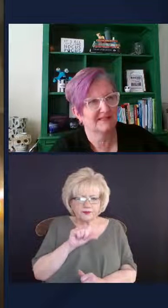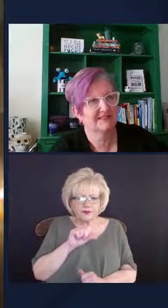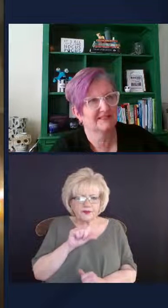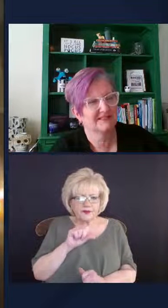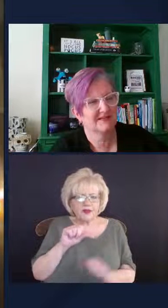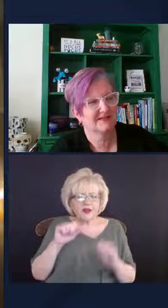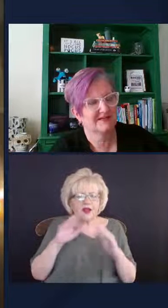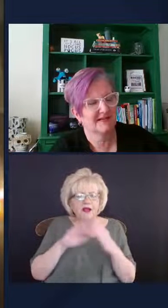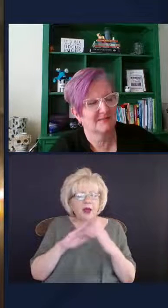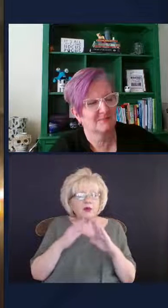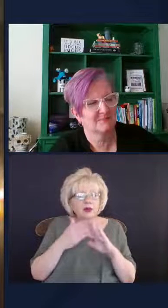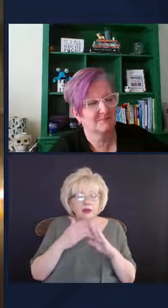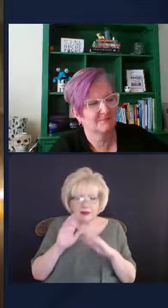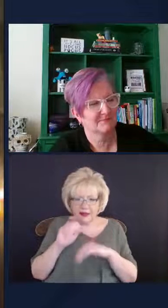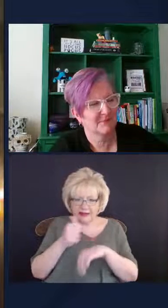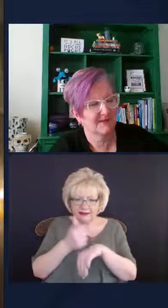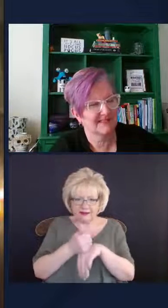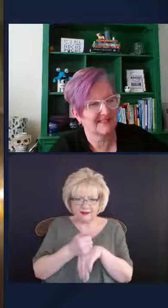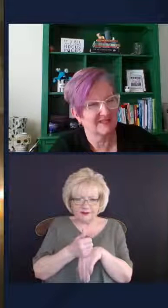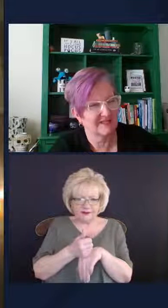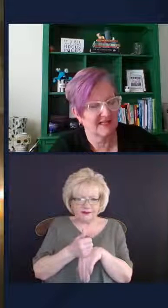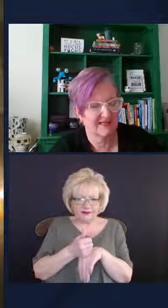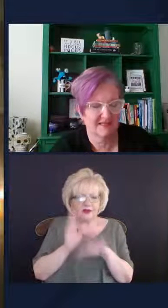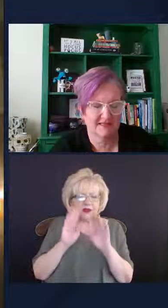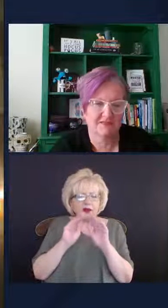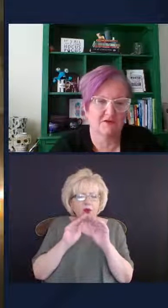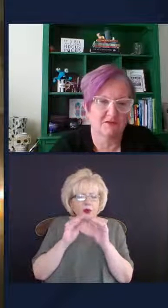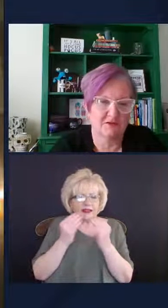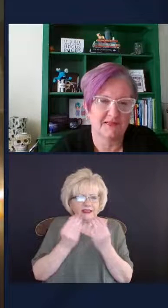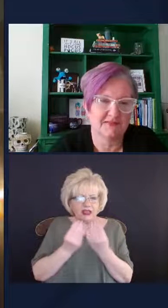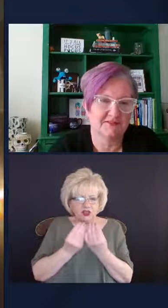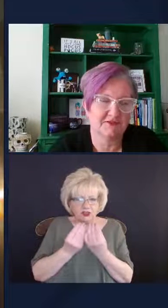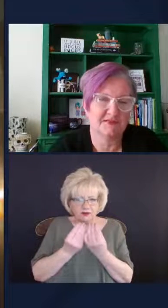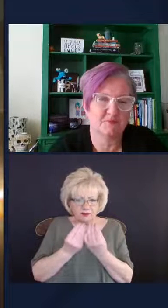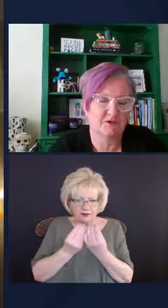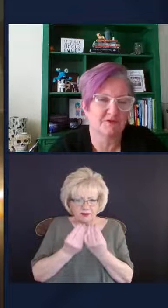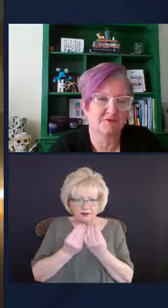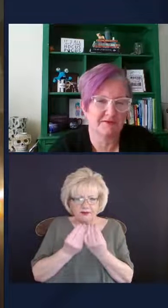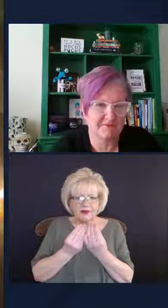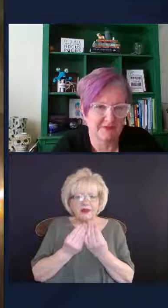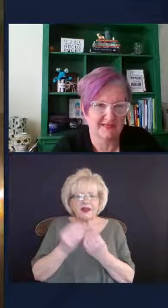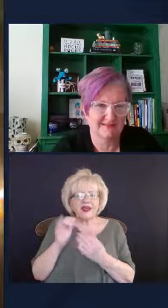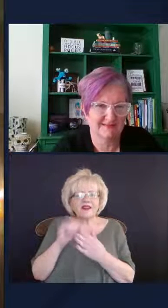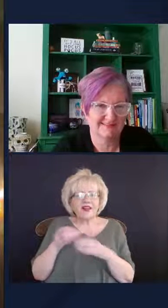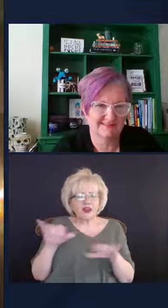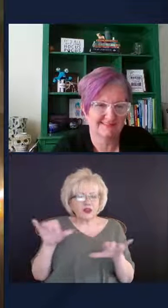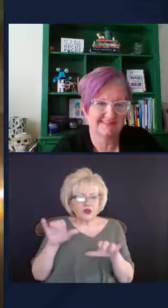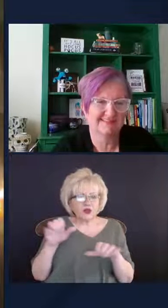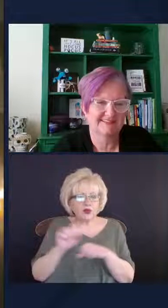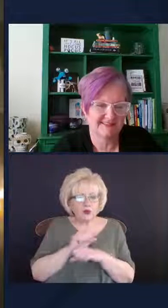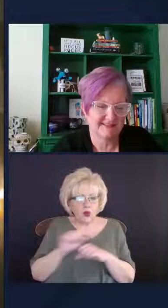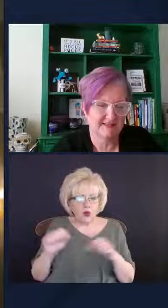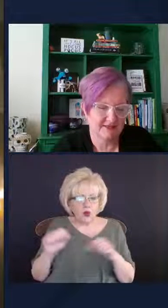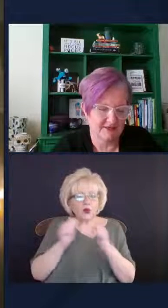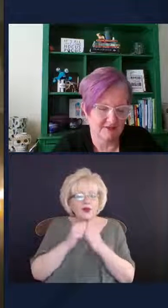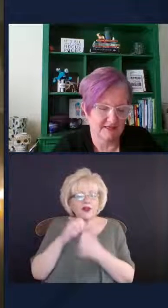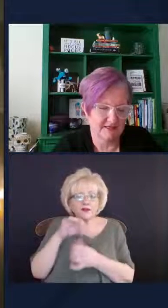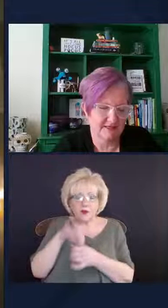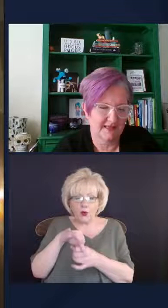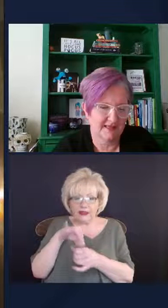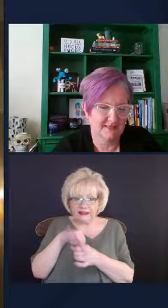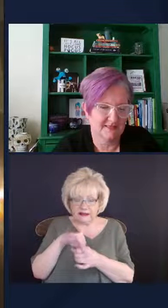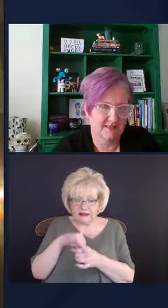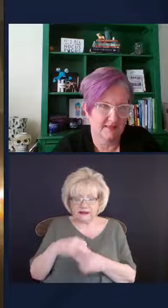community based um, organization that is doing work around voting. mhm,